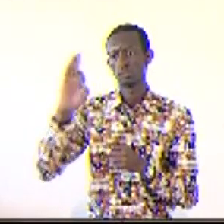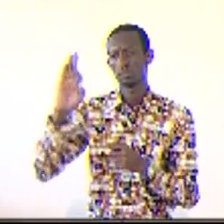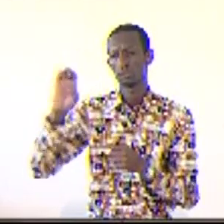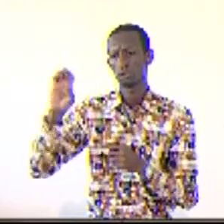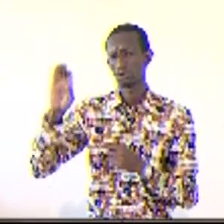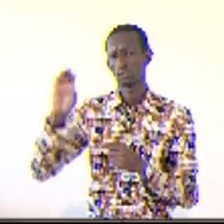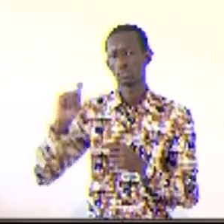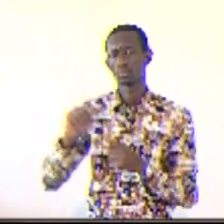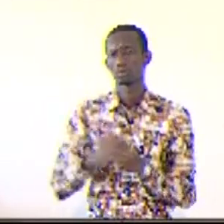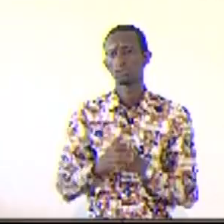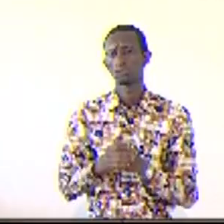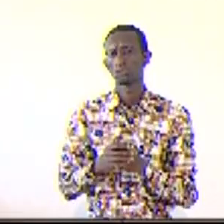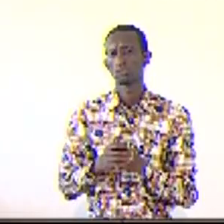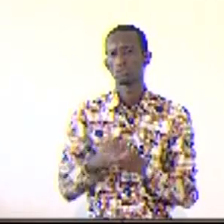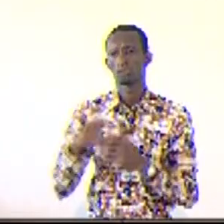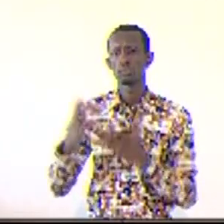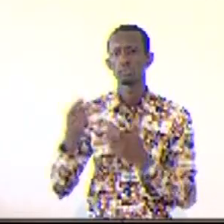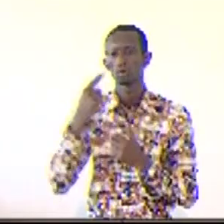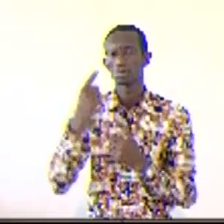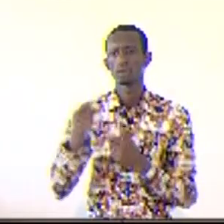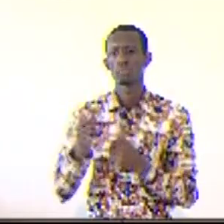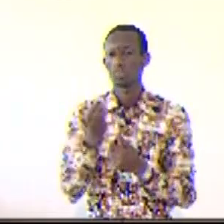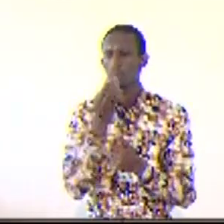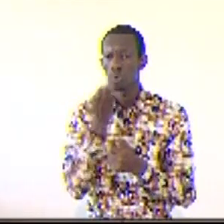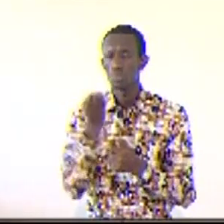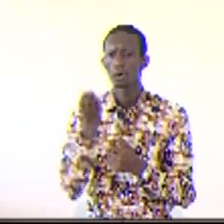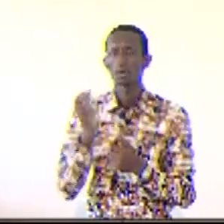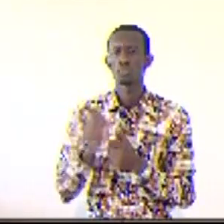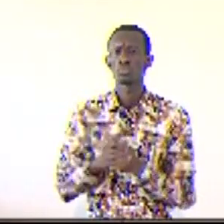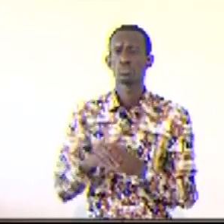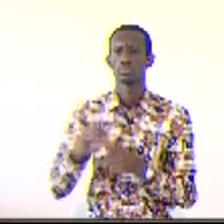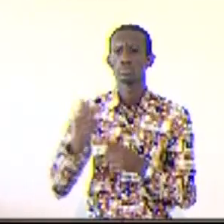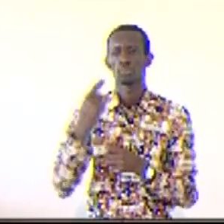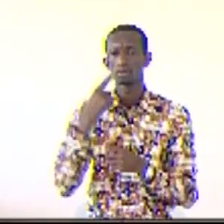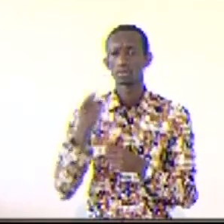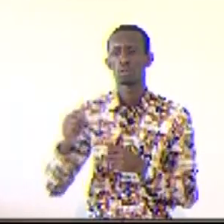pressure. We looked at the effect of the catalyst.